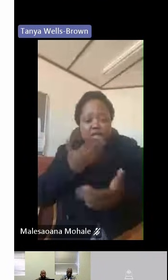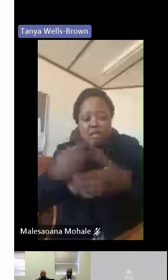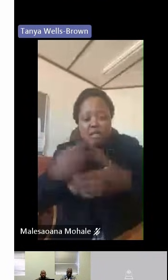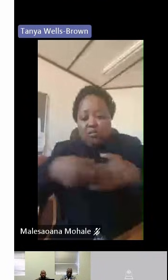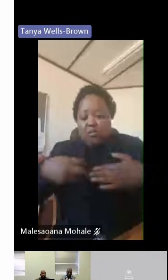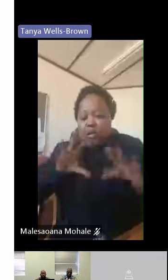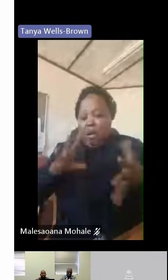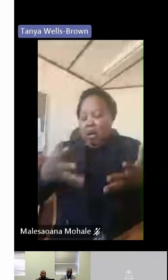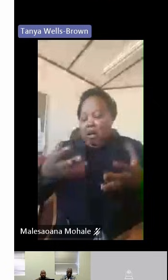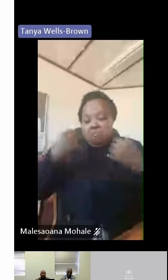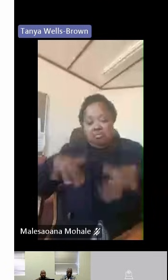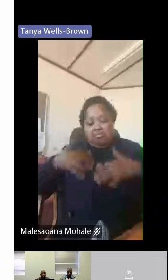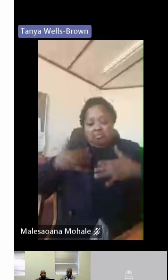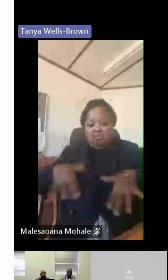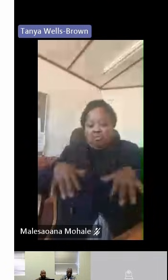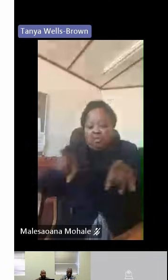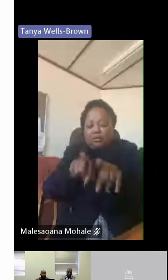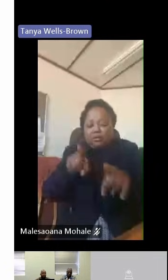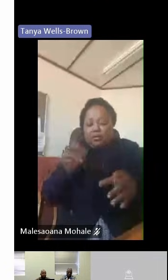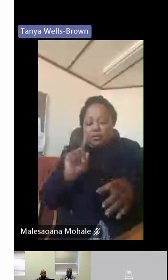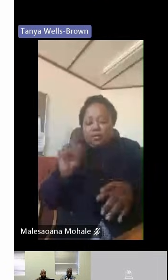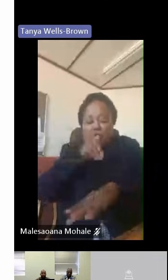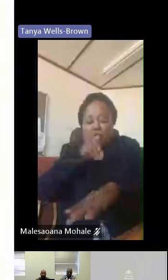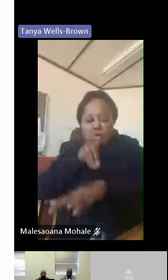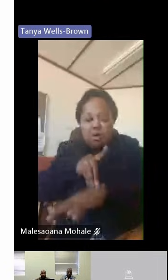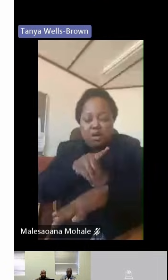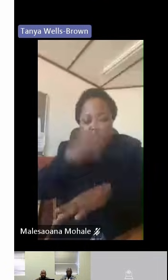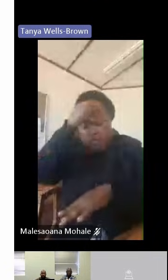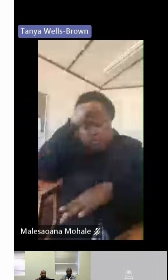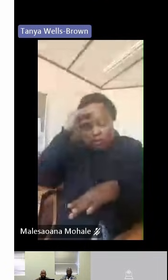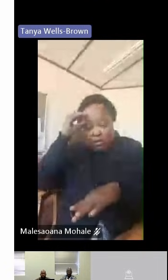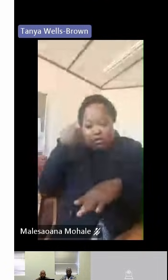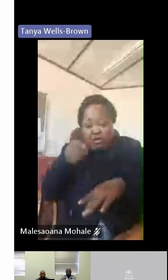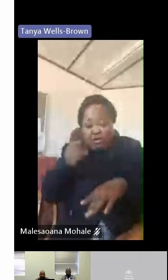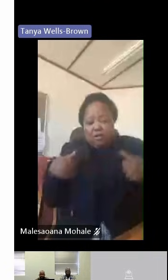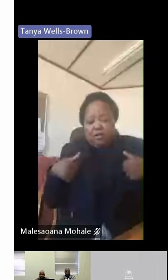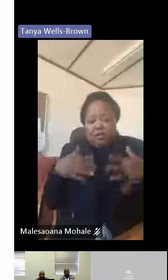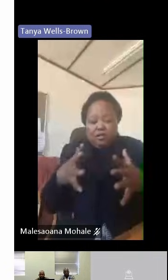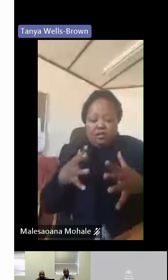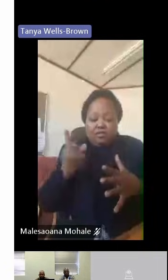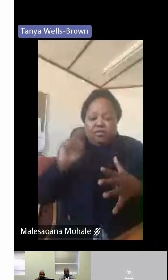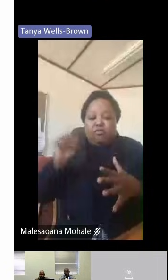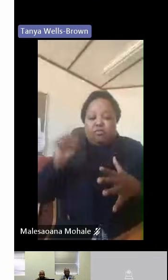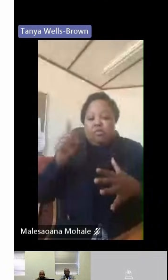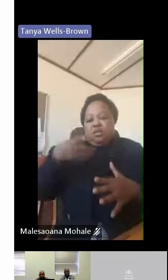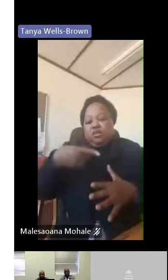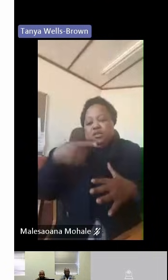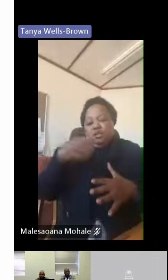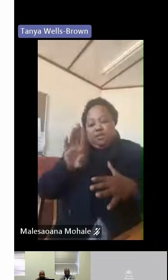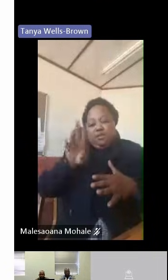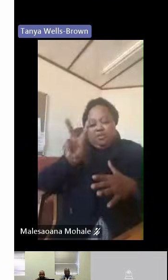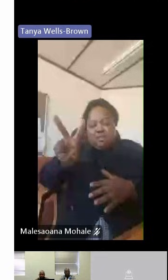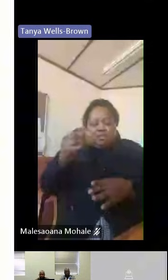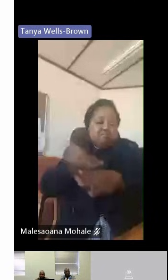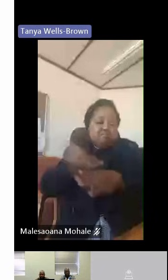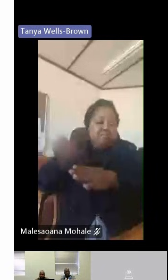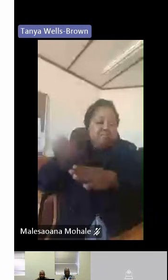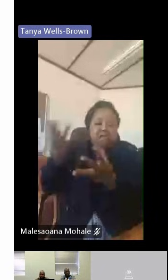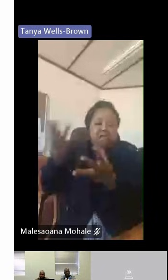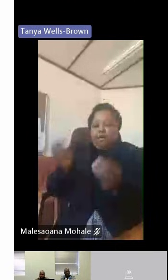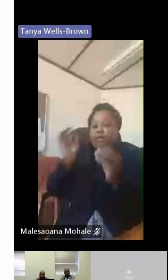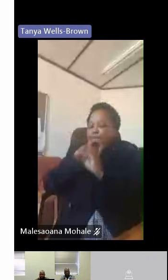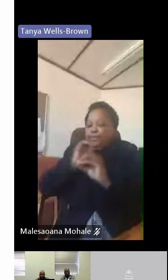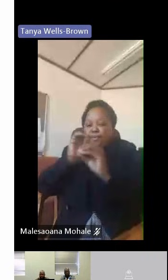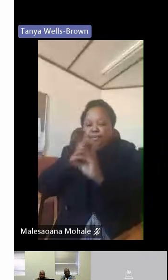newly appointed doctors and nurses frequently start in their posts without any GBV training at all. And a lot of other